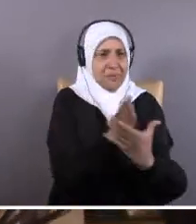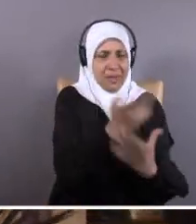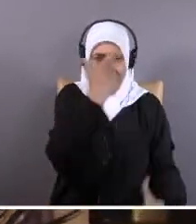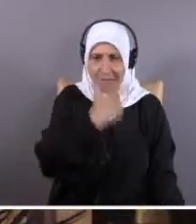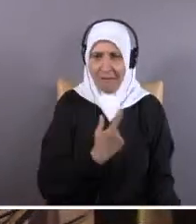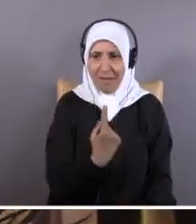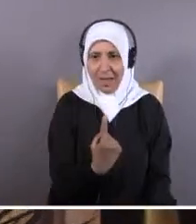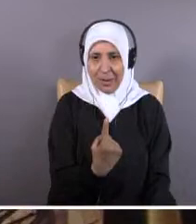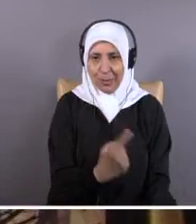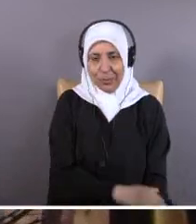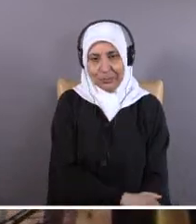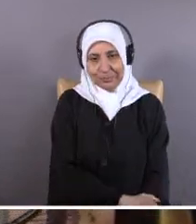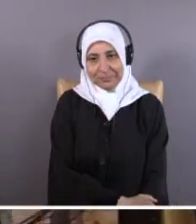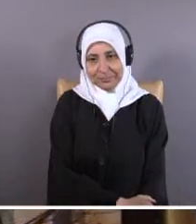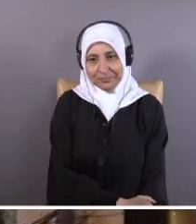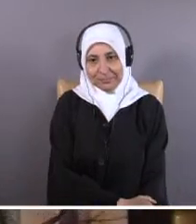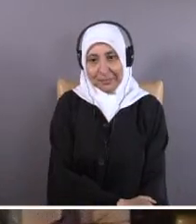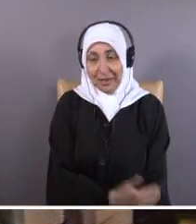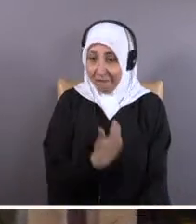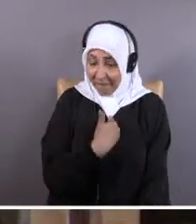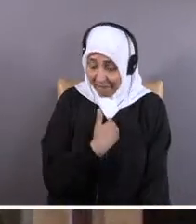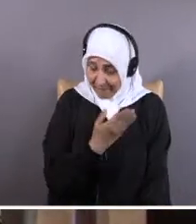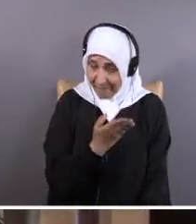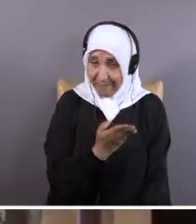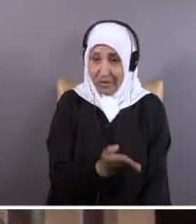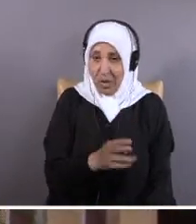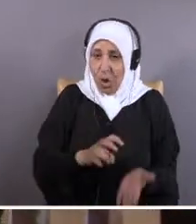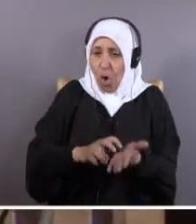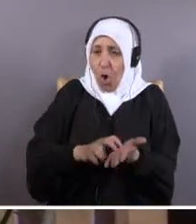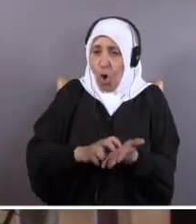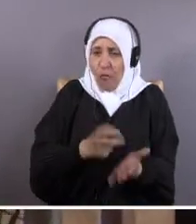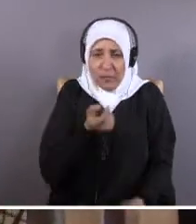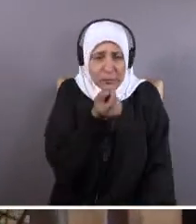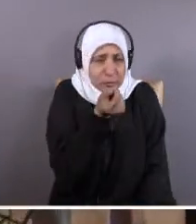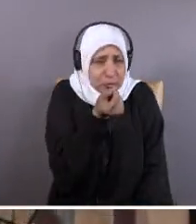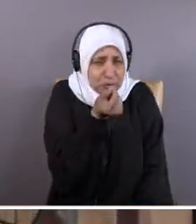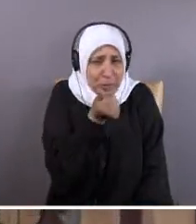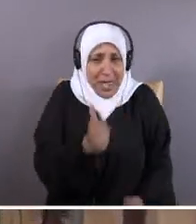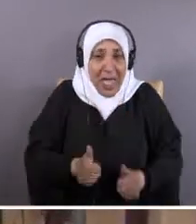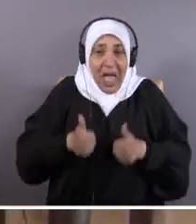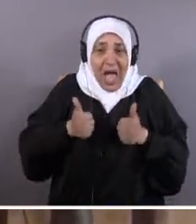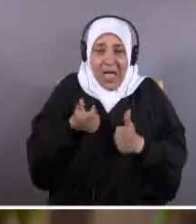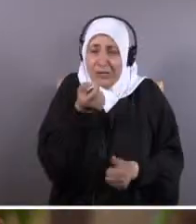I have very little fear in my life.